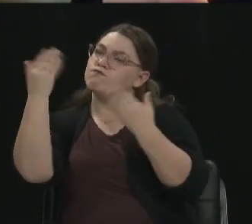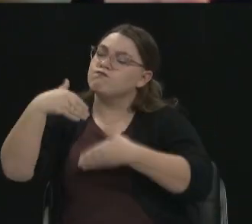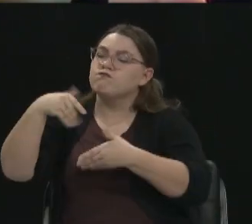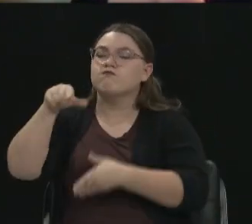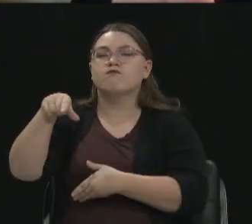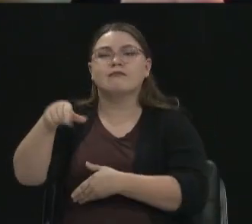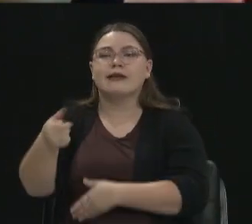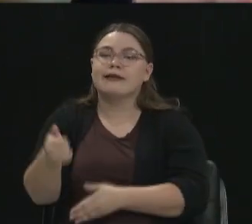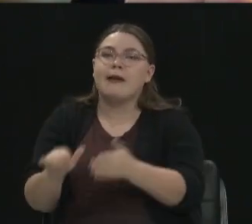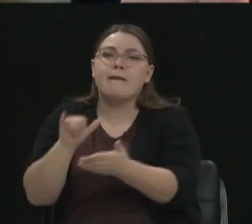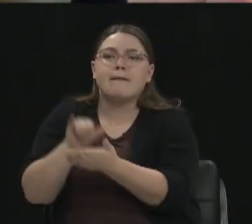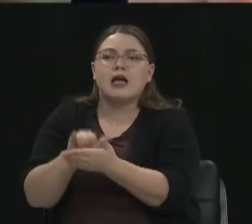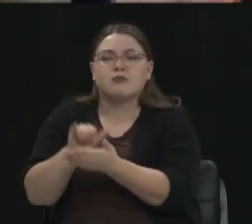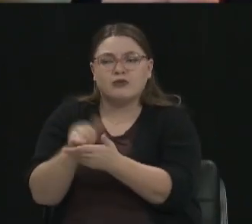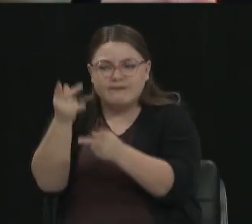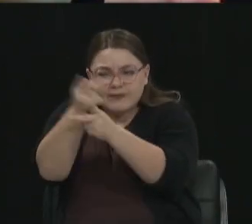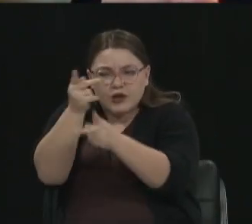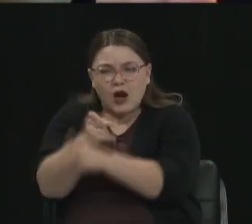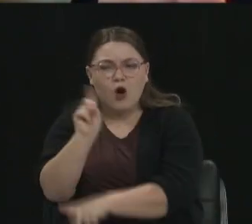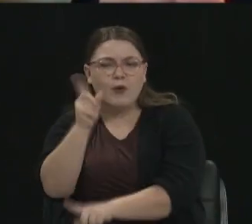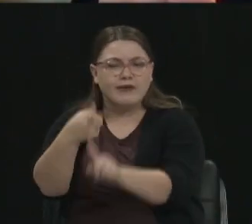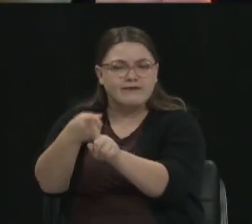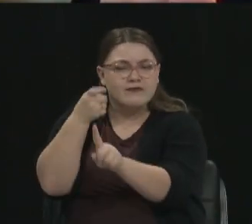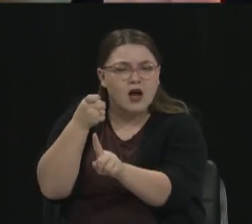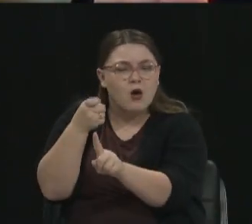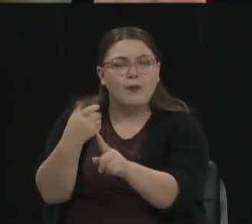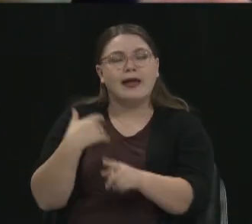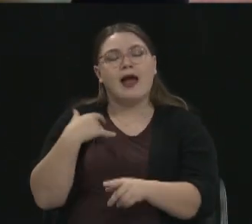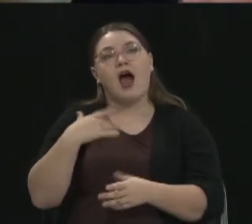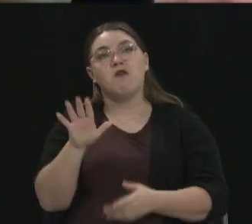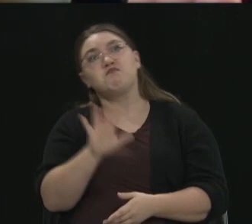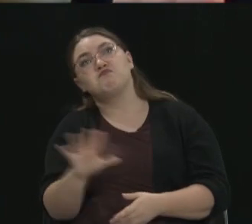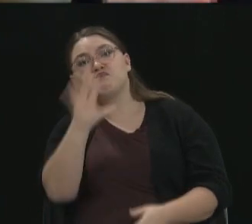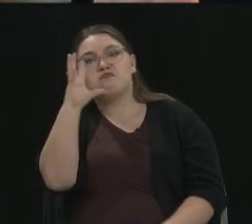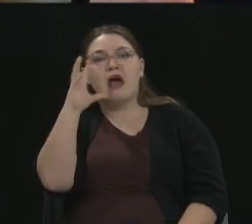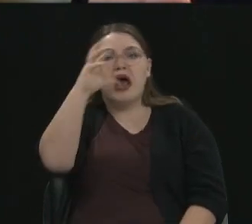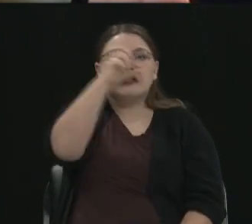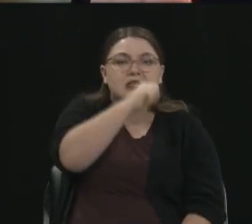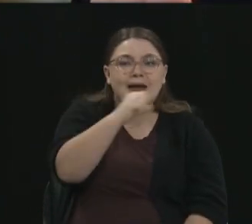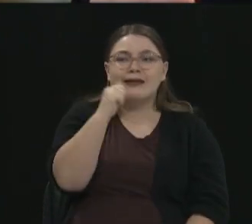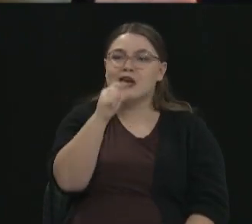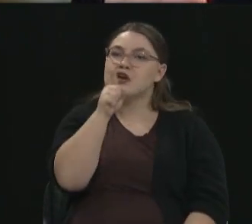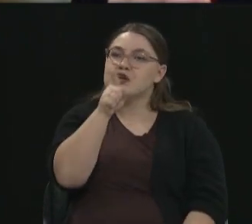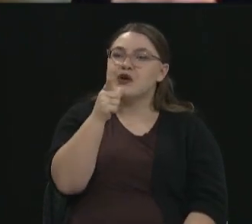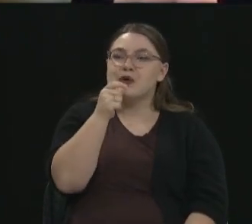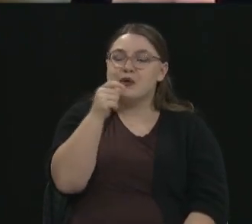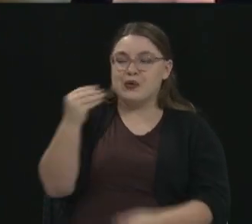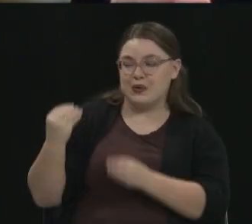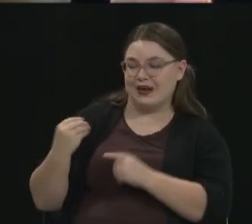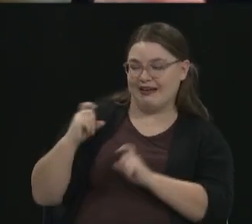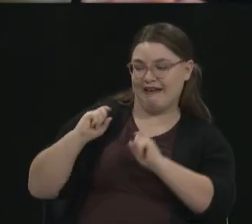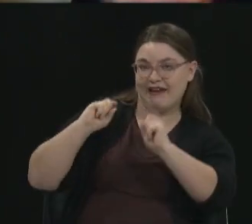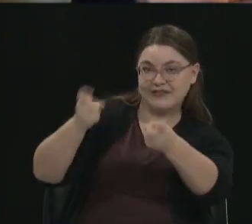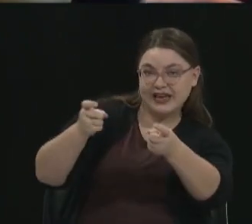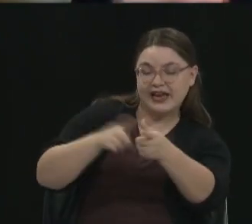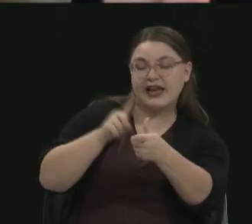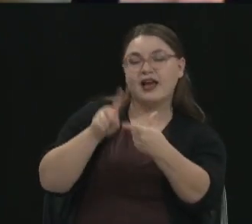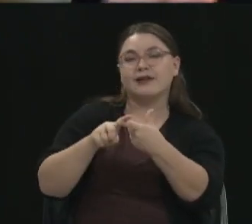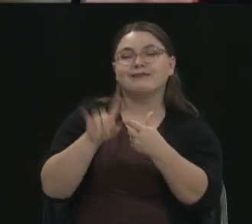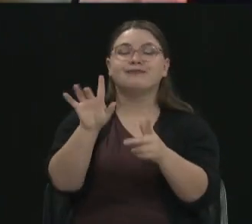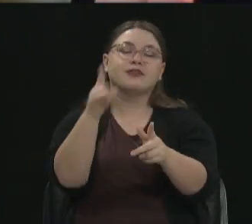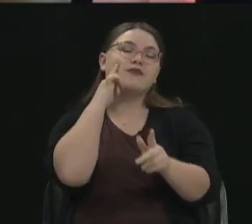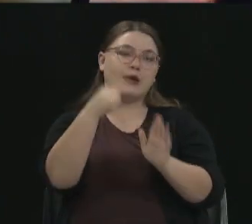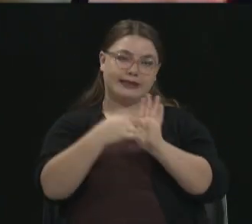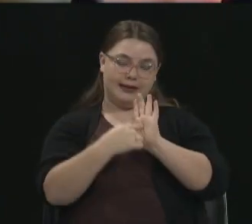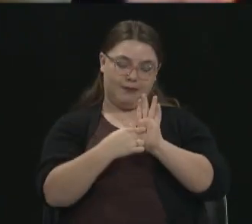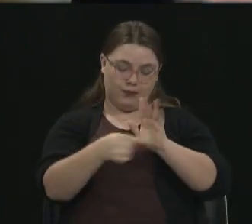have estimates even for dark money, but we're not sure who's giving it. We're not sure. For example,